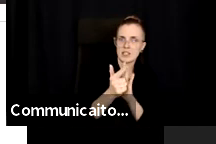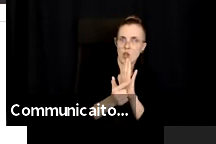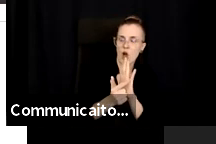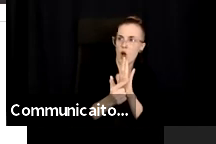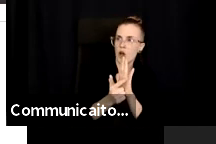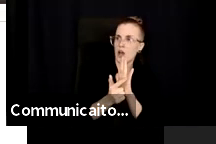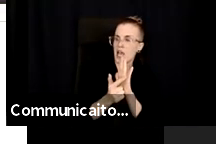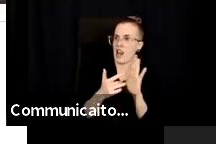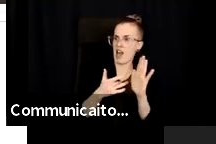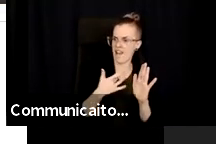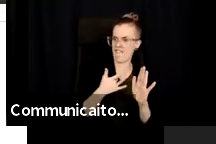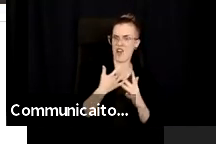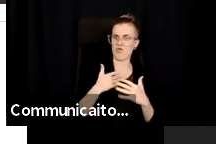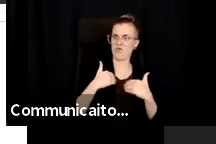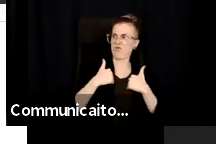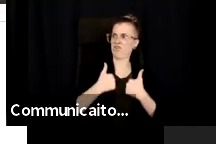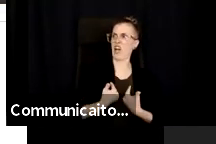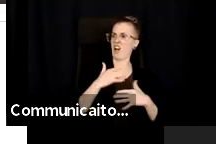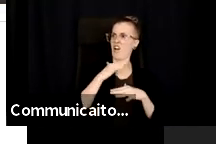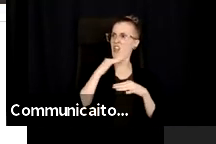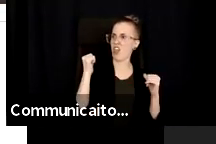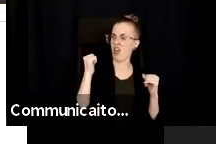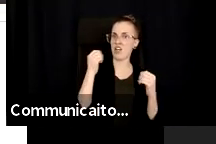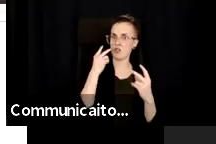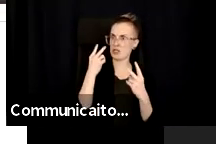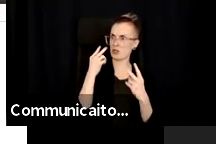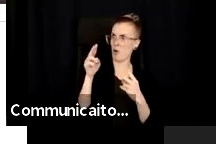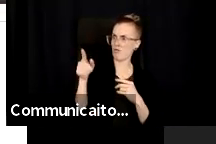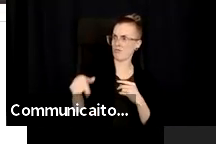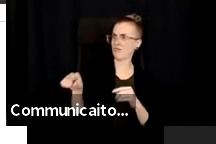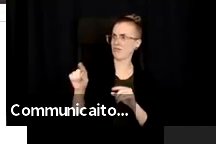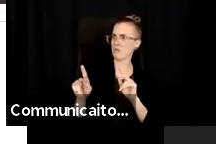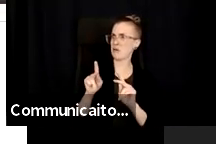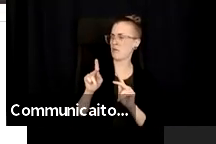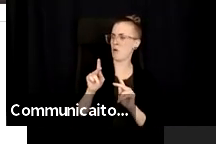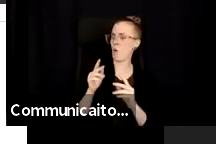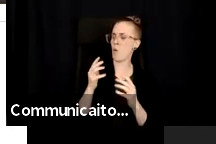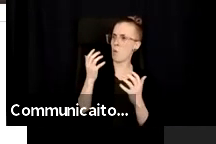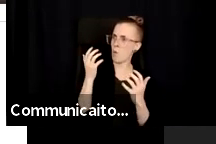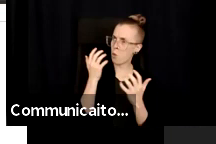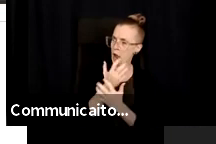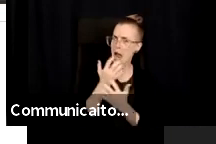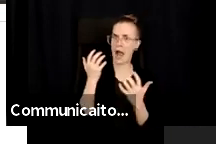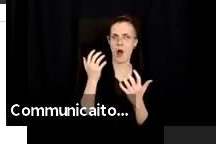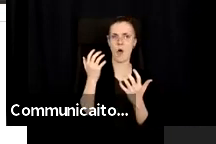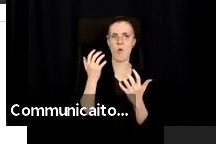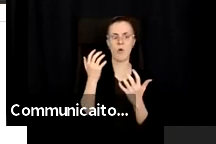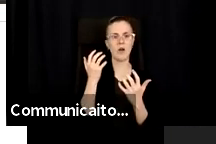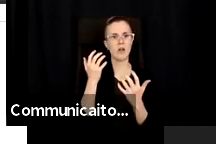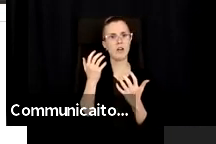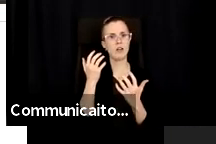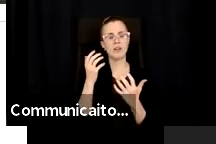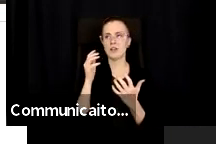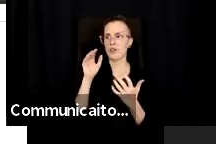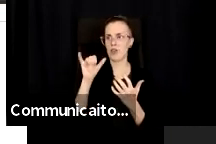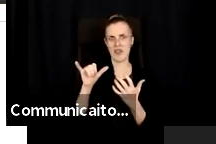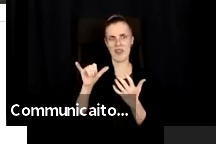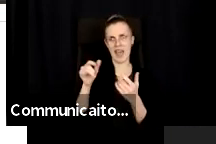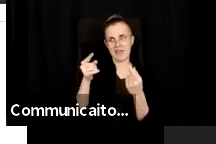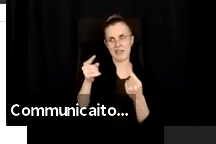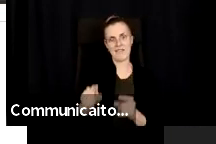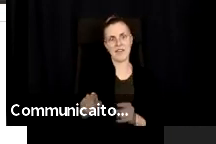people were doing. So things changed for me. I became empowered and wanted to